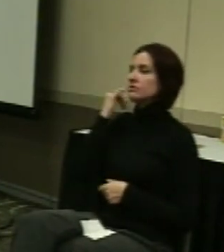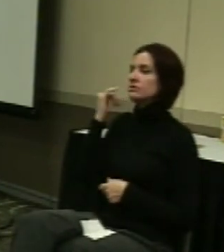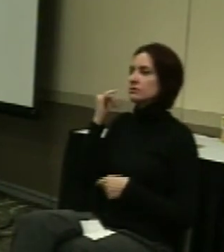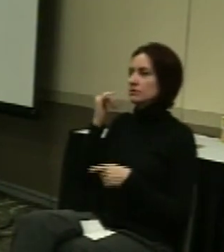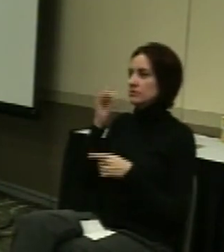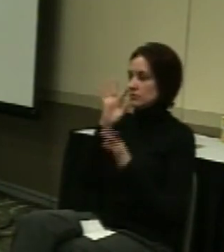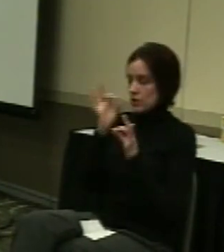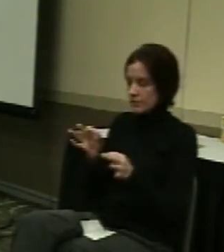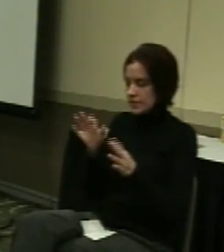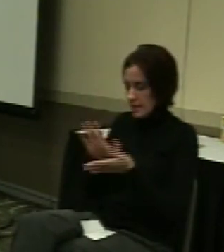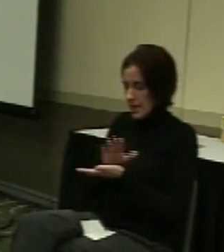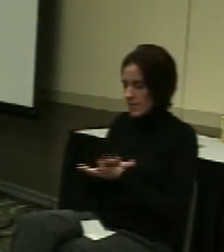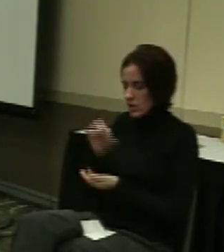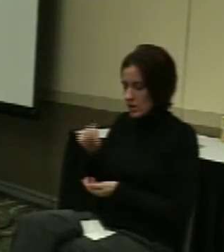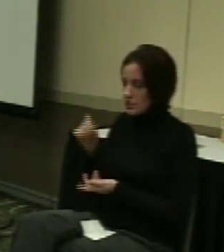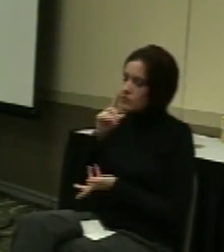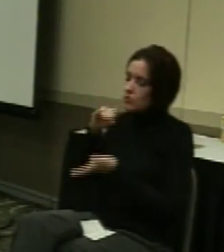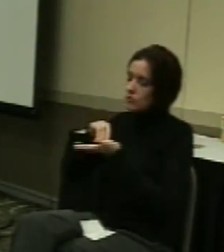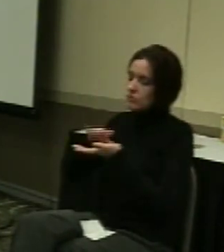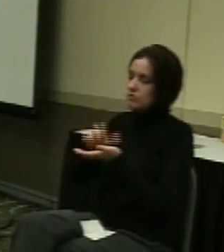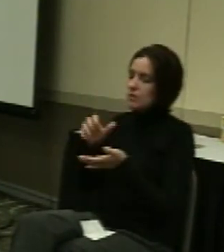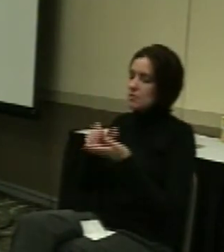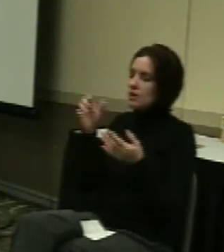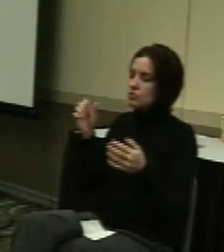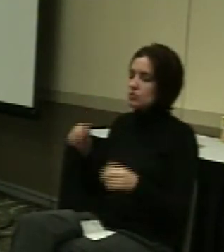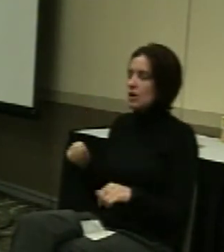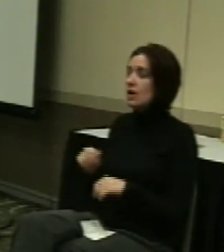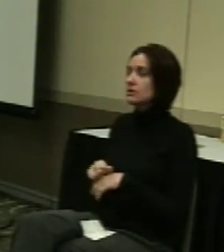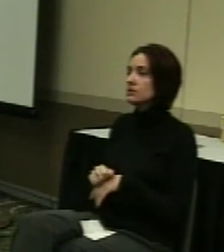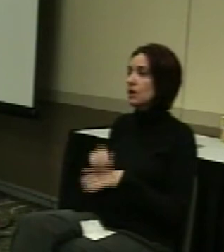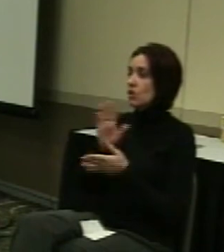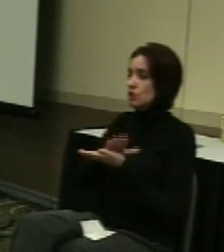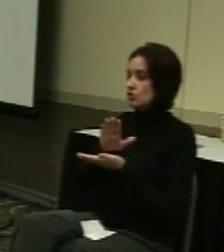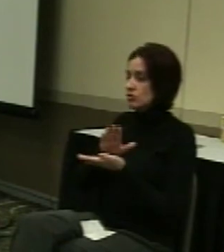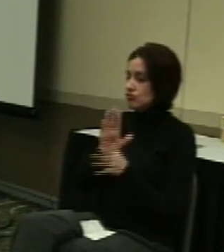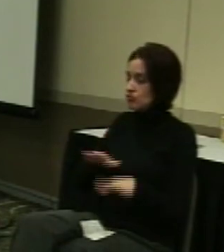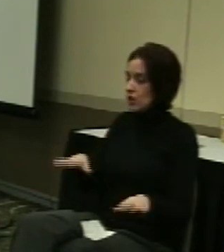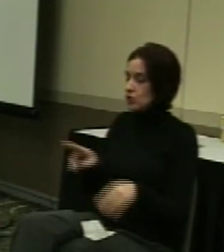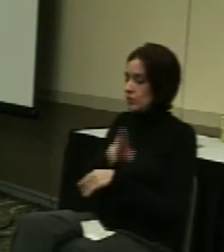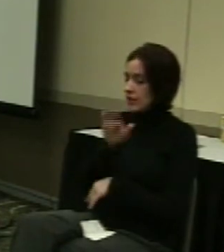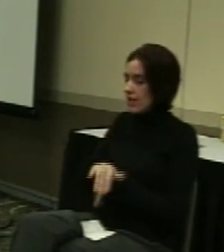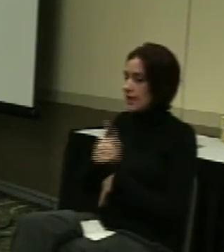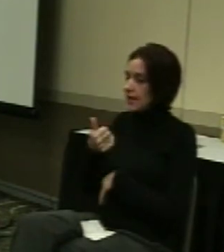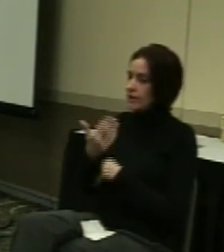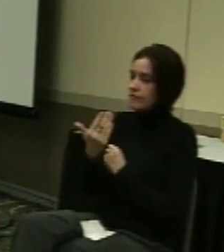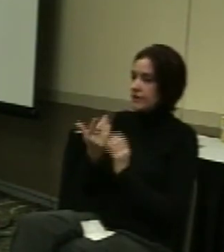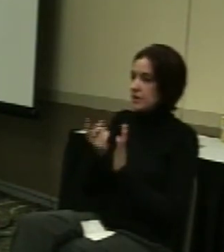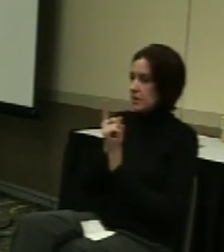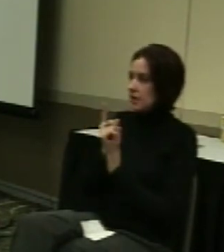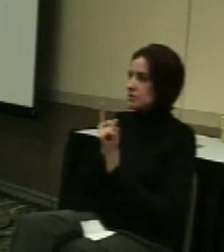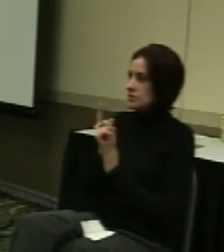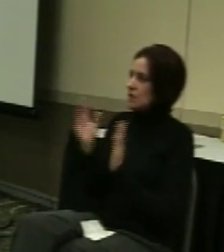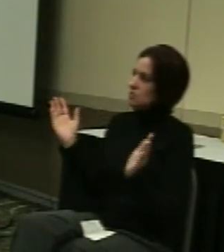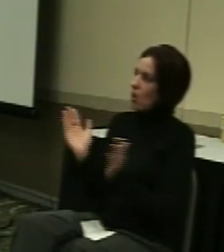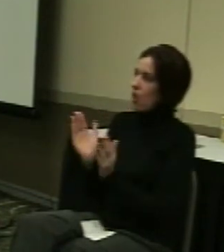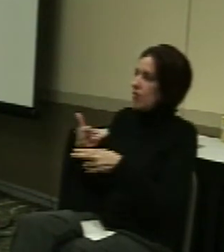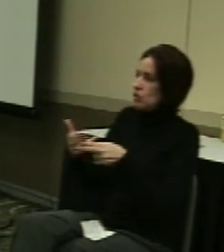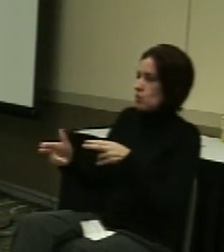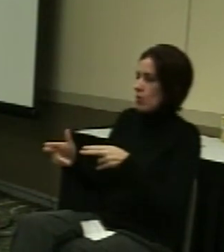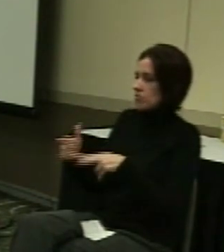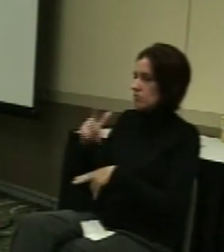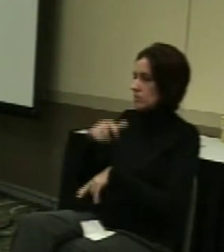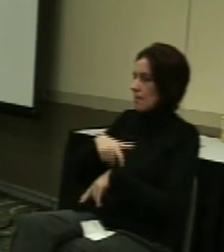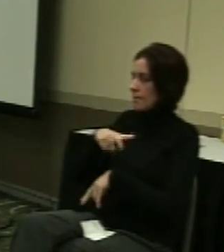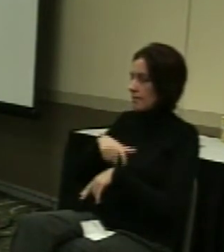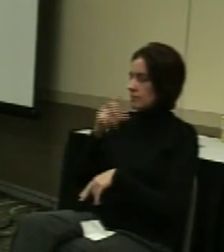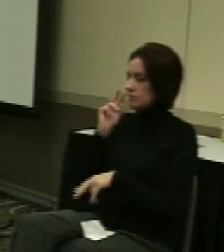data on to what extent is the child using that 15 minutes, that 10 minutes, small little block of time that you'll just